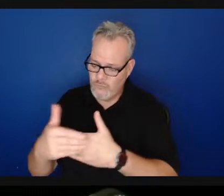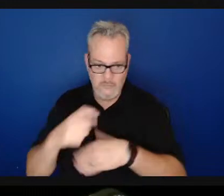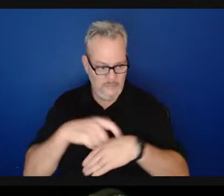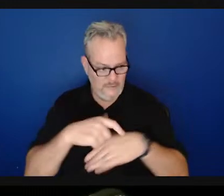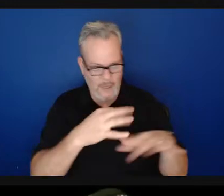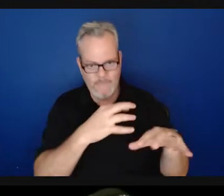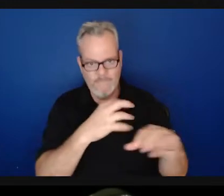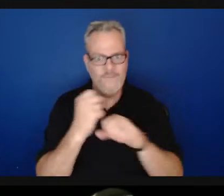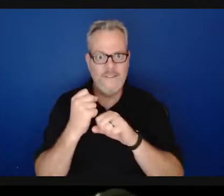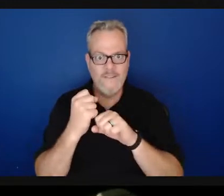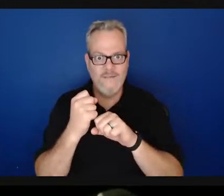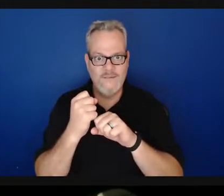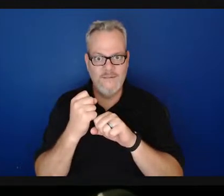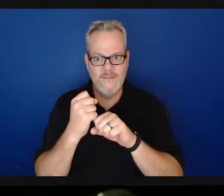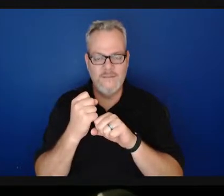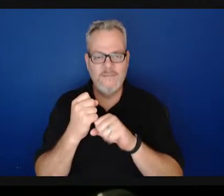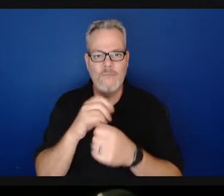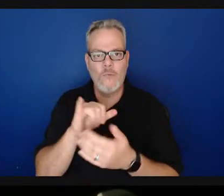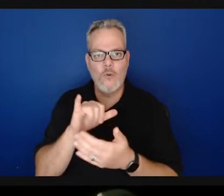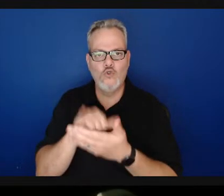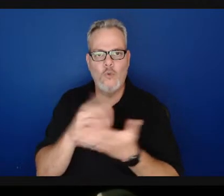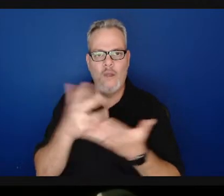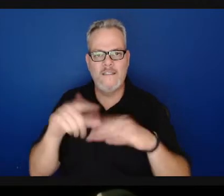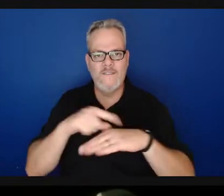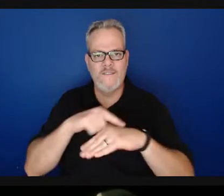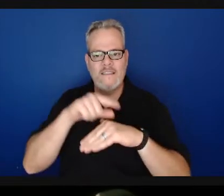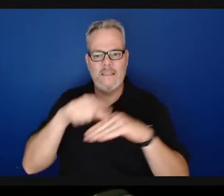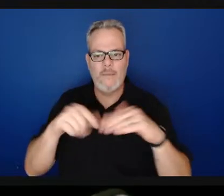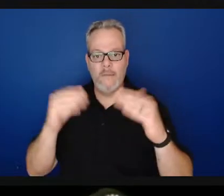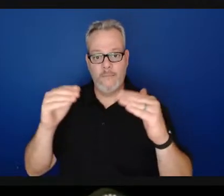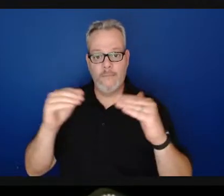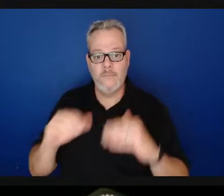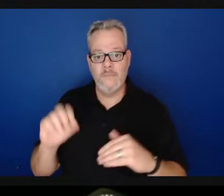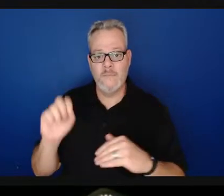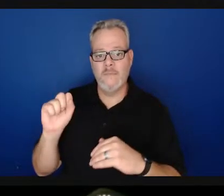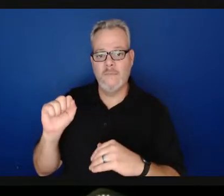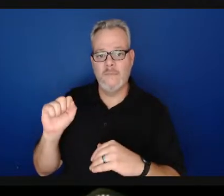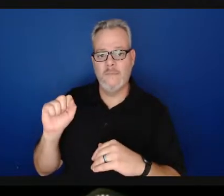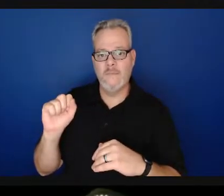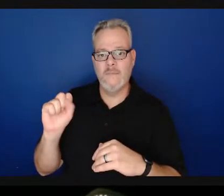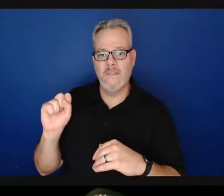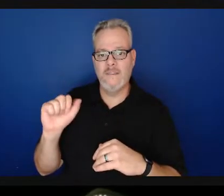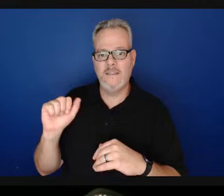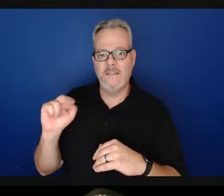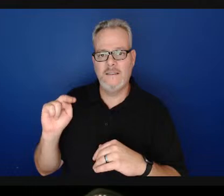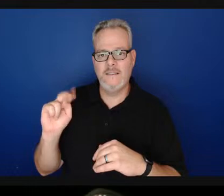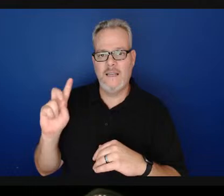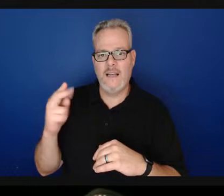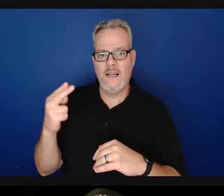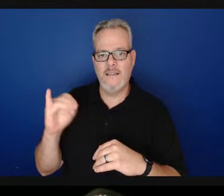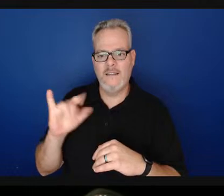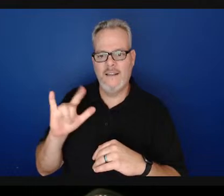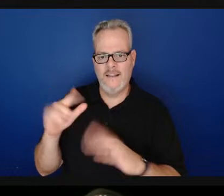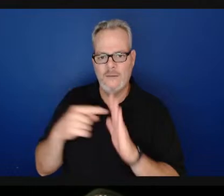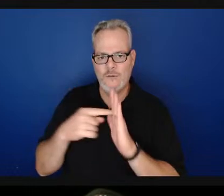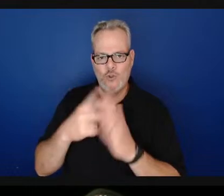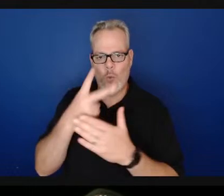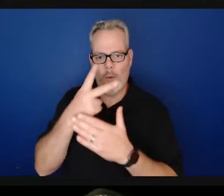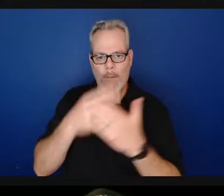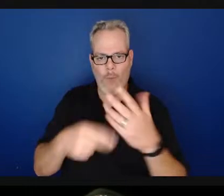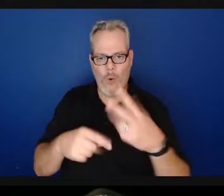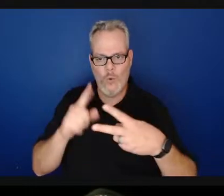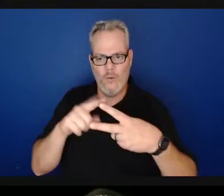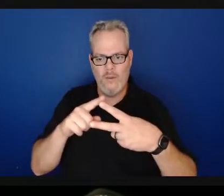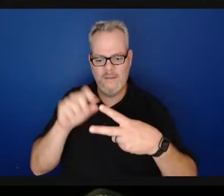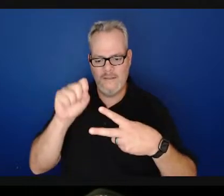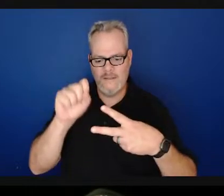And so that's the summit. Here's Sand Hill, which is showing the South Caldera and the Halema'uma'u, and you can see the patterns are pretty similar in both